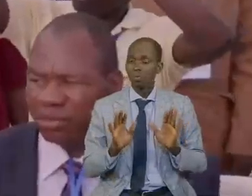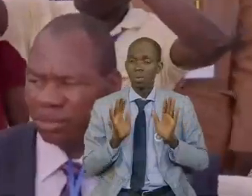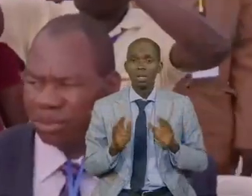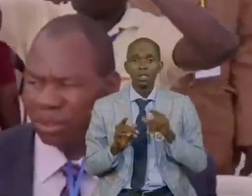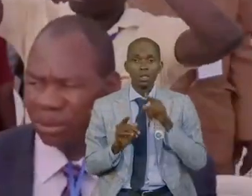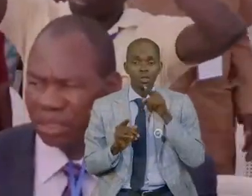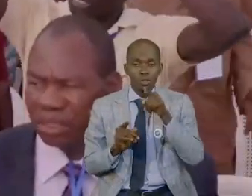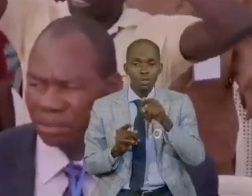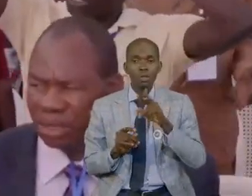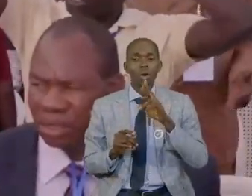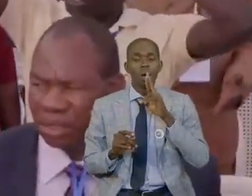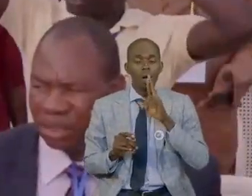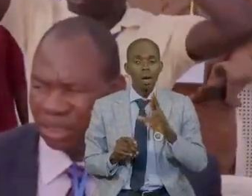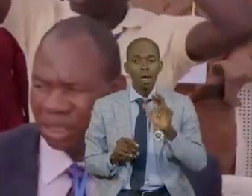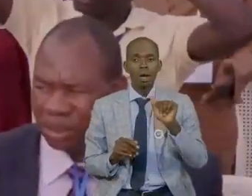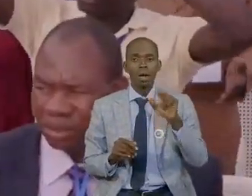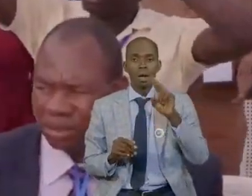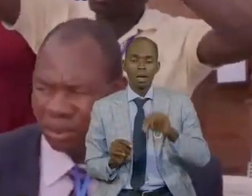an overcomer.